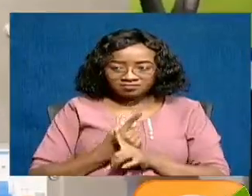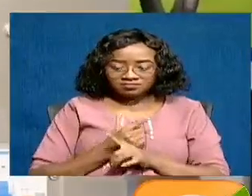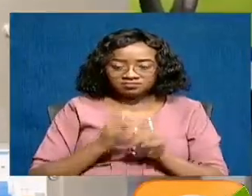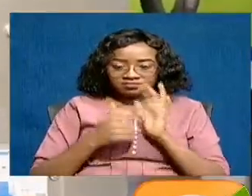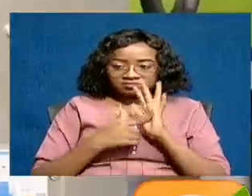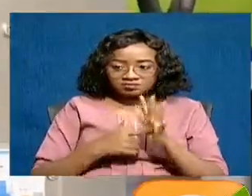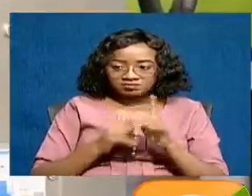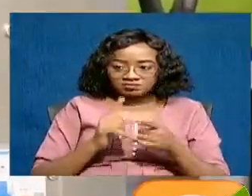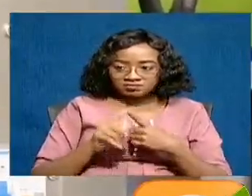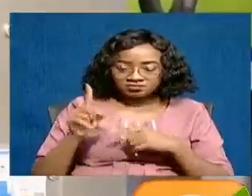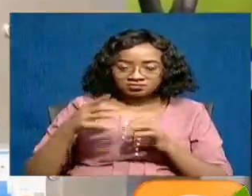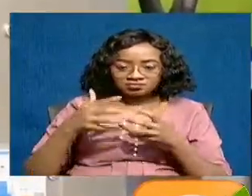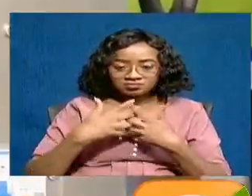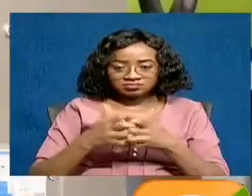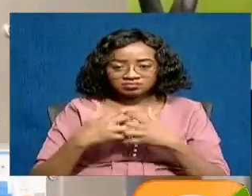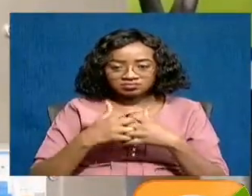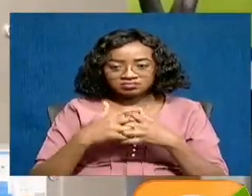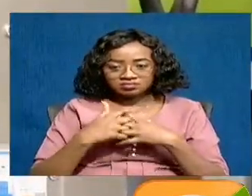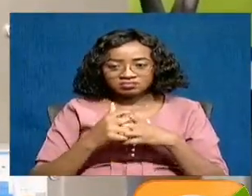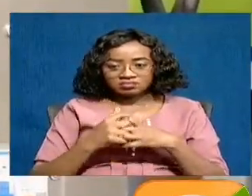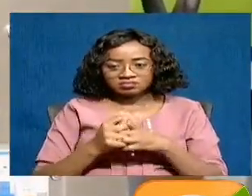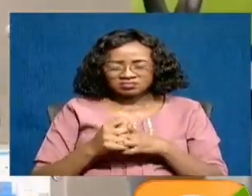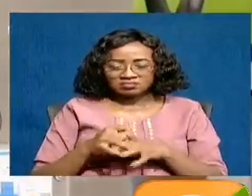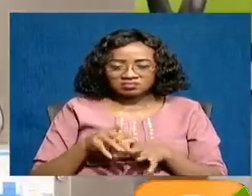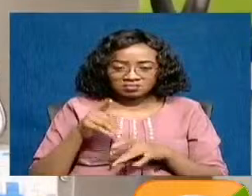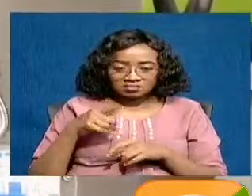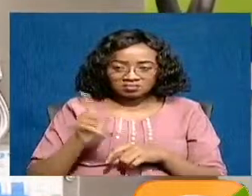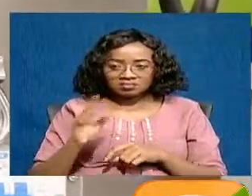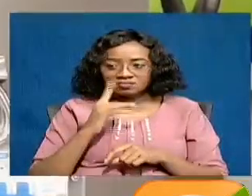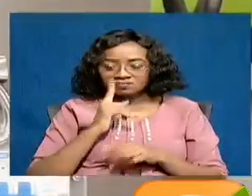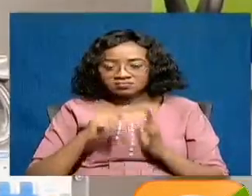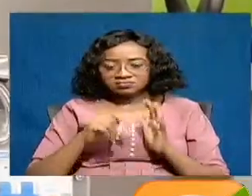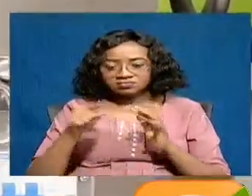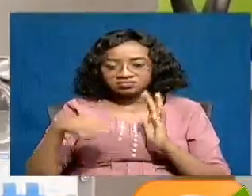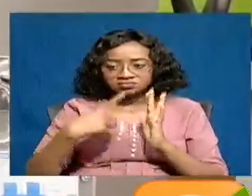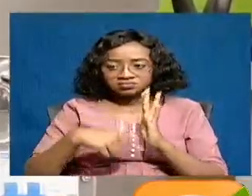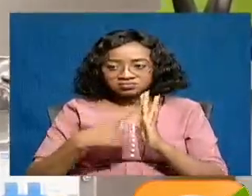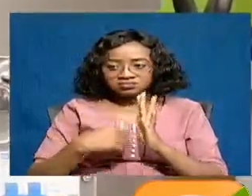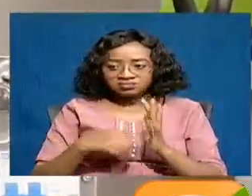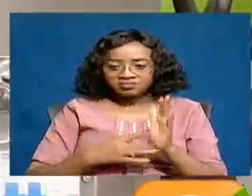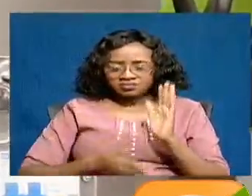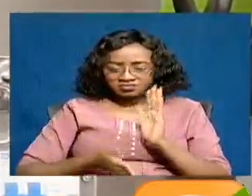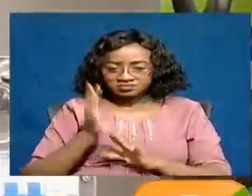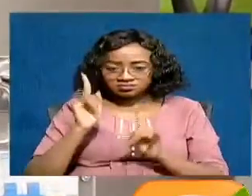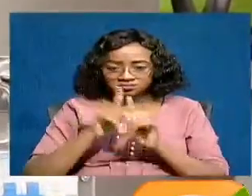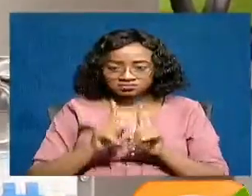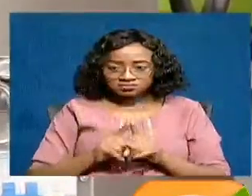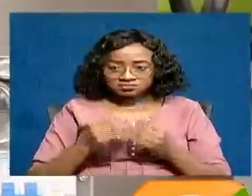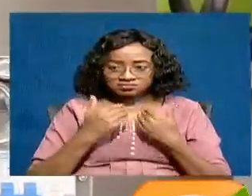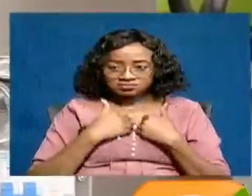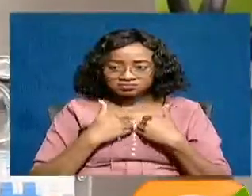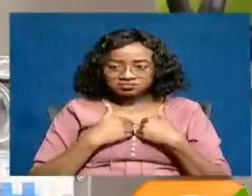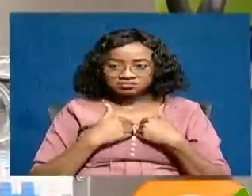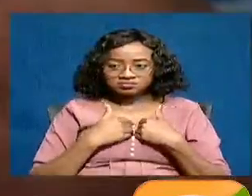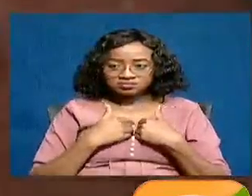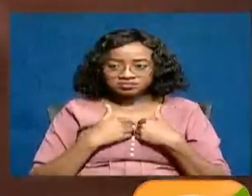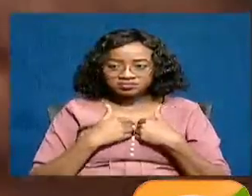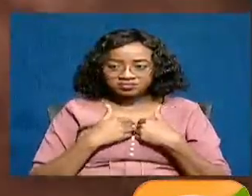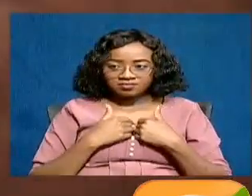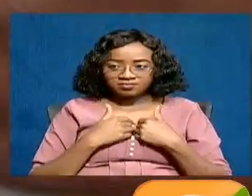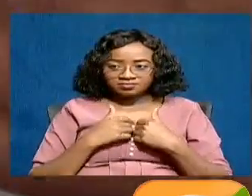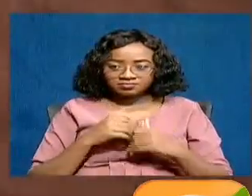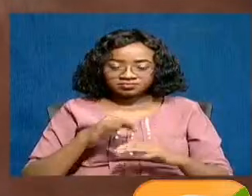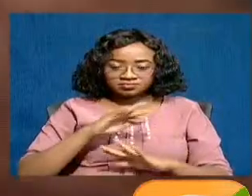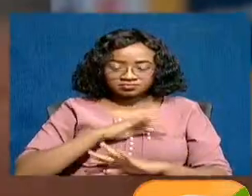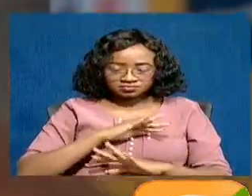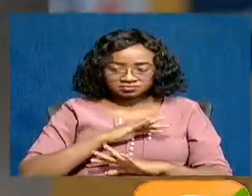Murimi, an engineer with Edible Oil Machine Fabricators, says the machines are fast and consume less energy to extract the oil. It has a